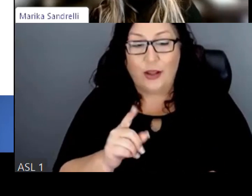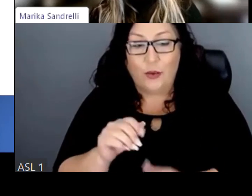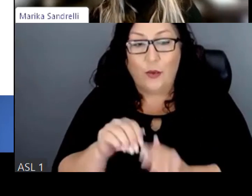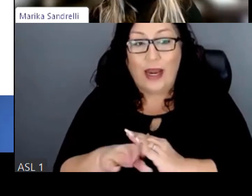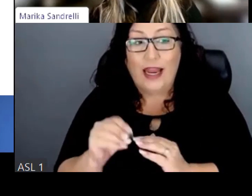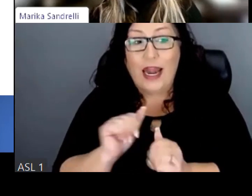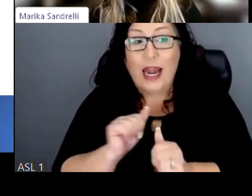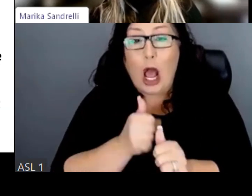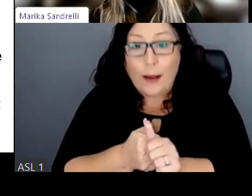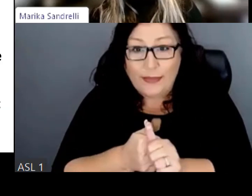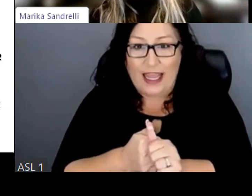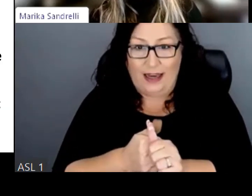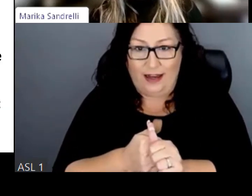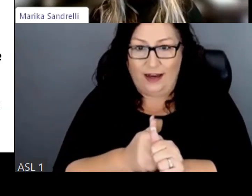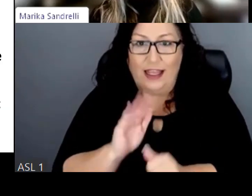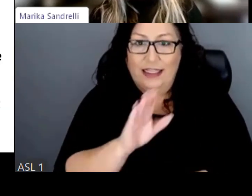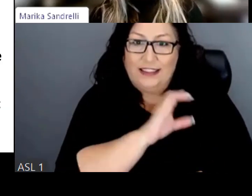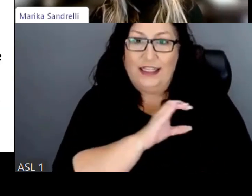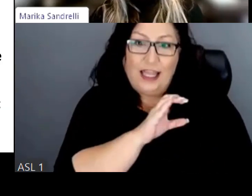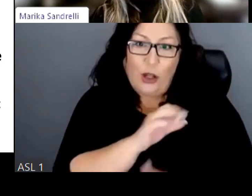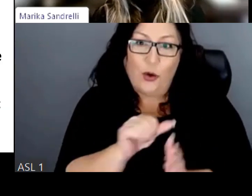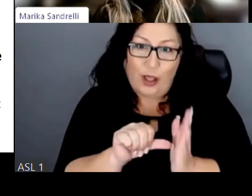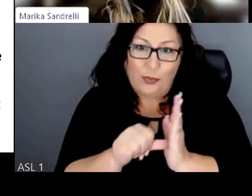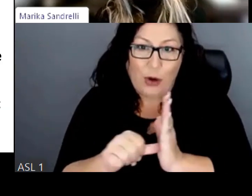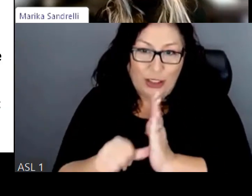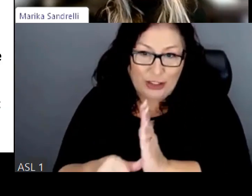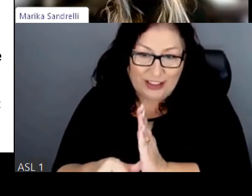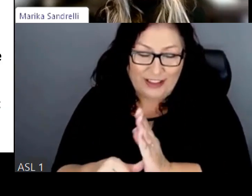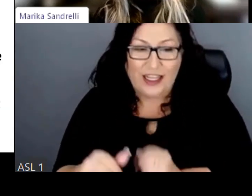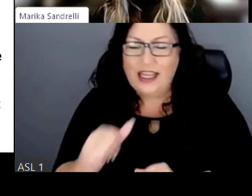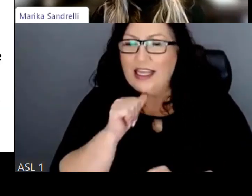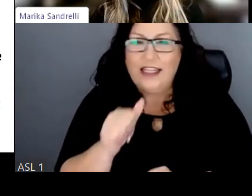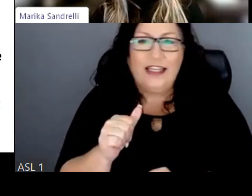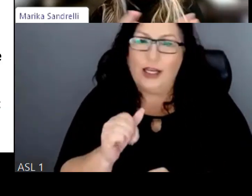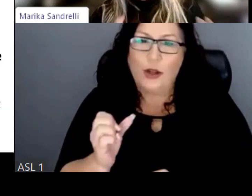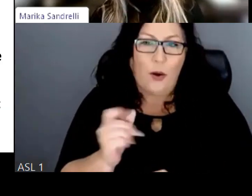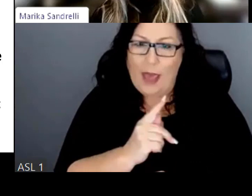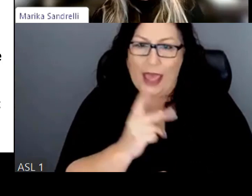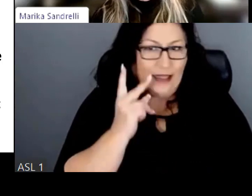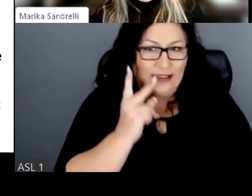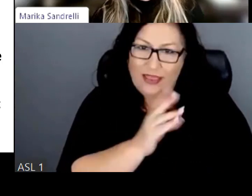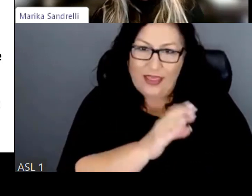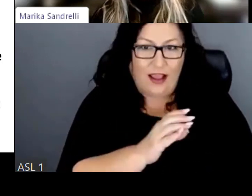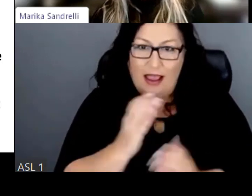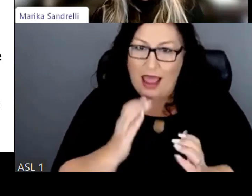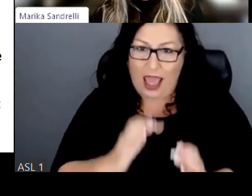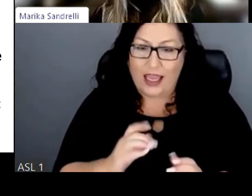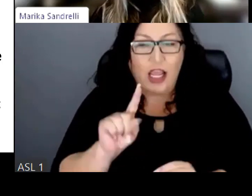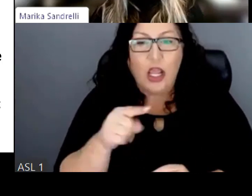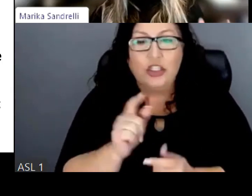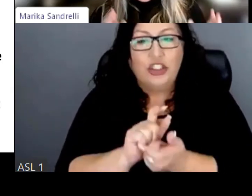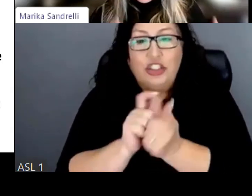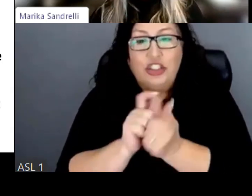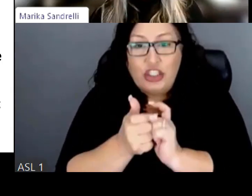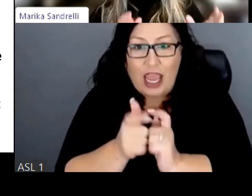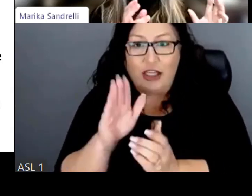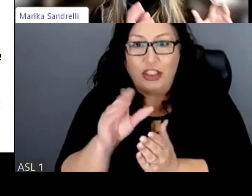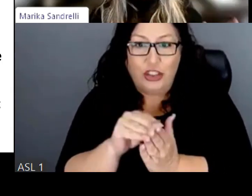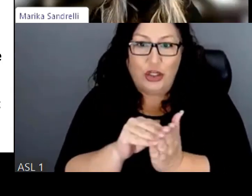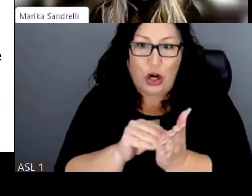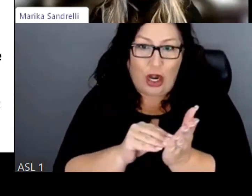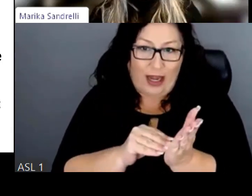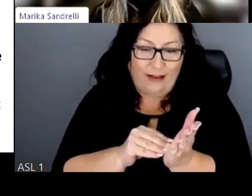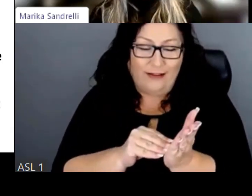actually went in and updated his clinical impressions. He didn't go back and see the client. He just changed